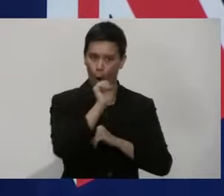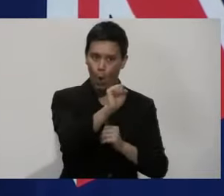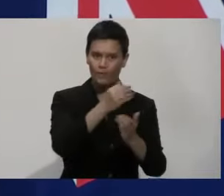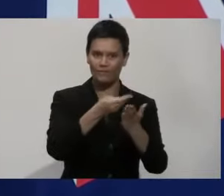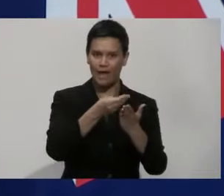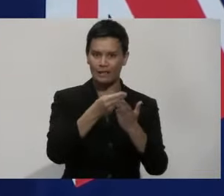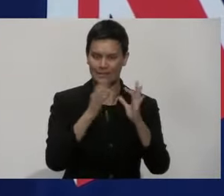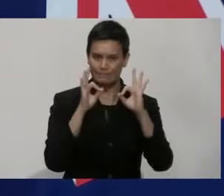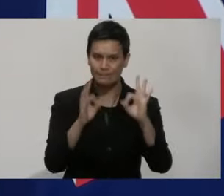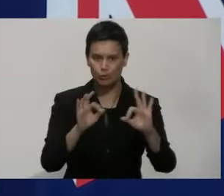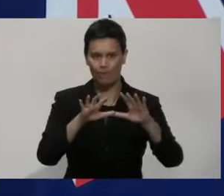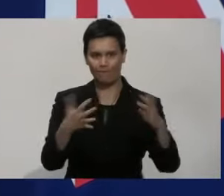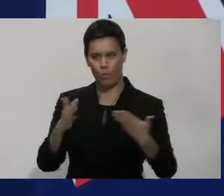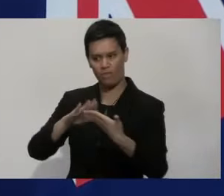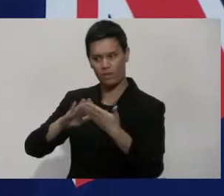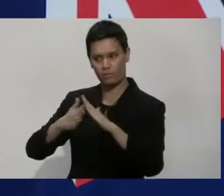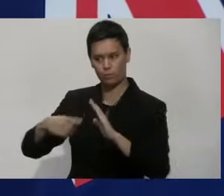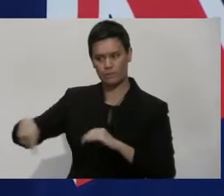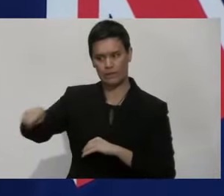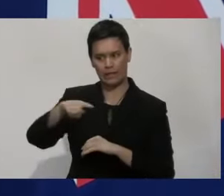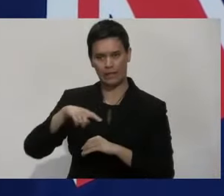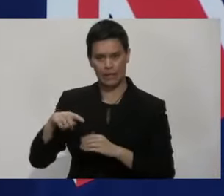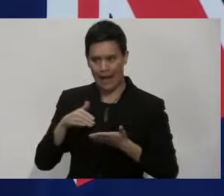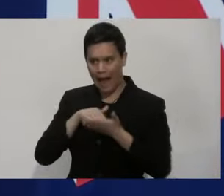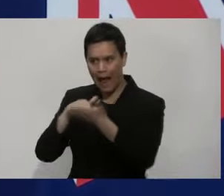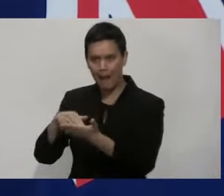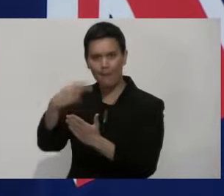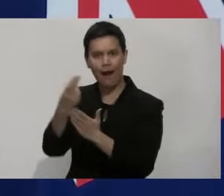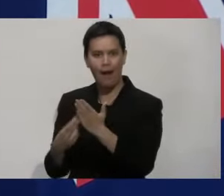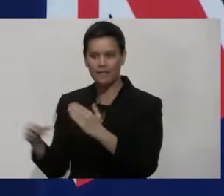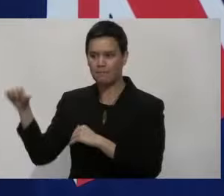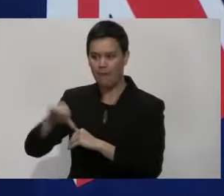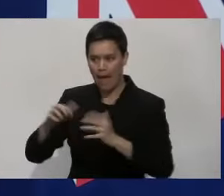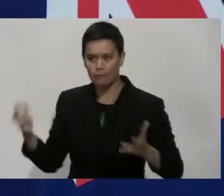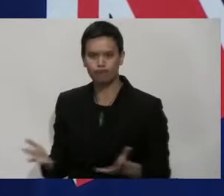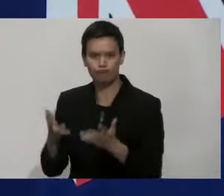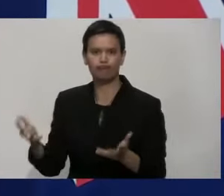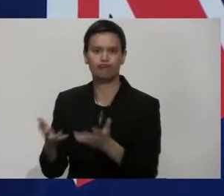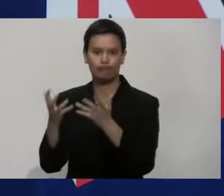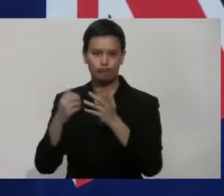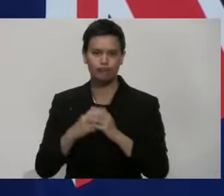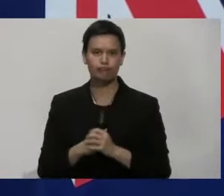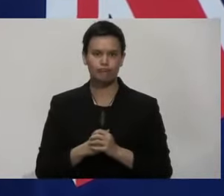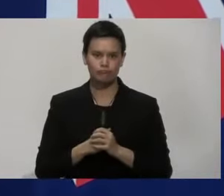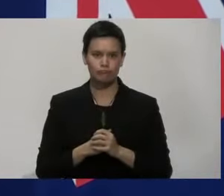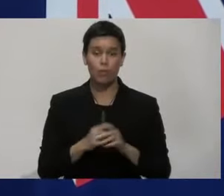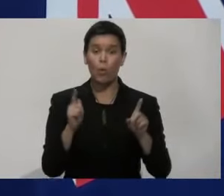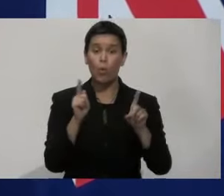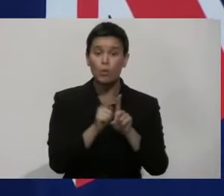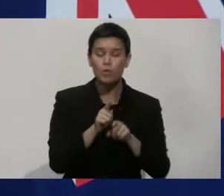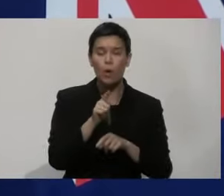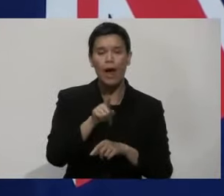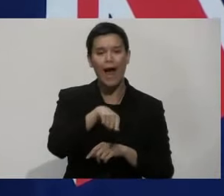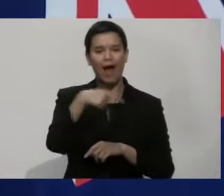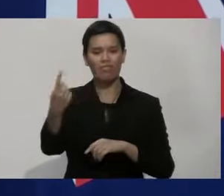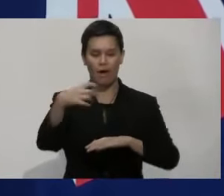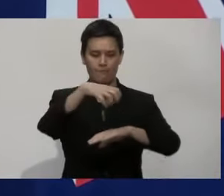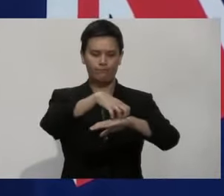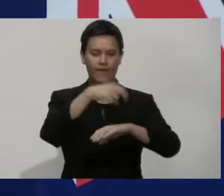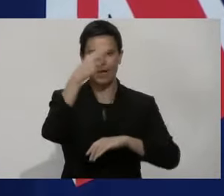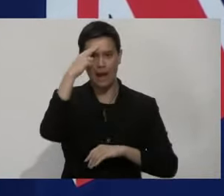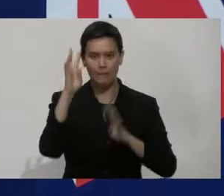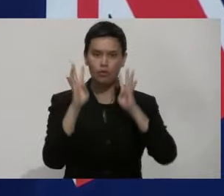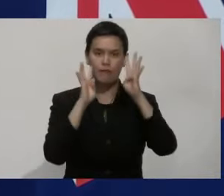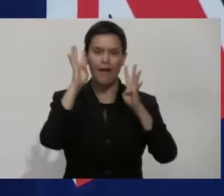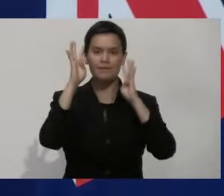specifically the arts recovery. And also we've seen a lot of surge funding coming through from Creative New Zealand to support